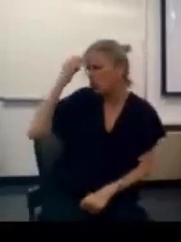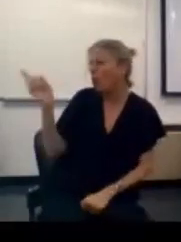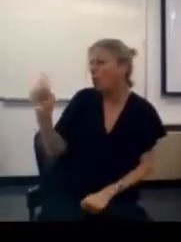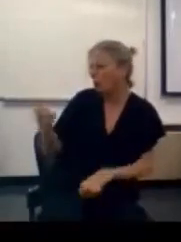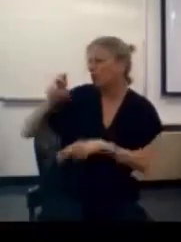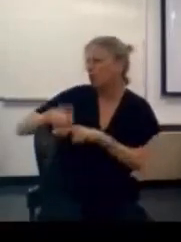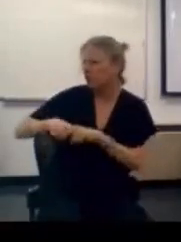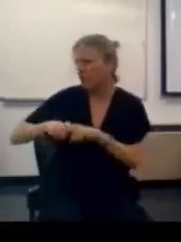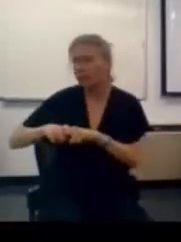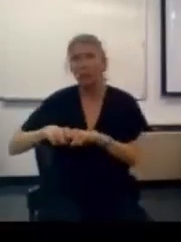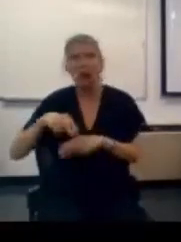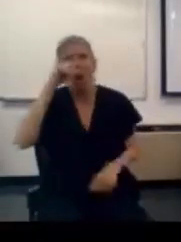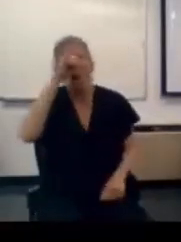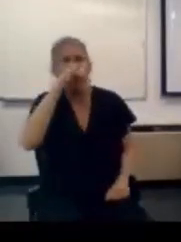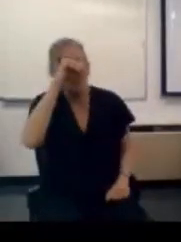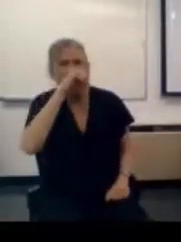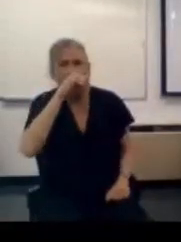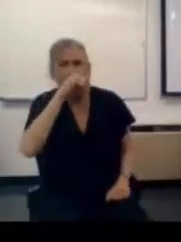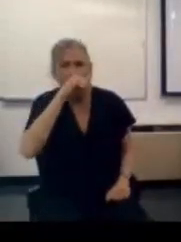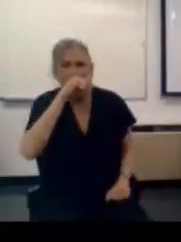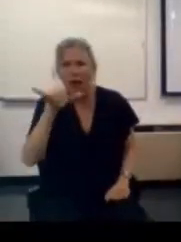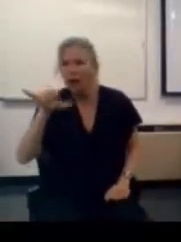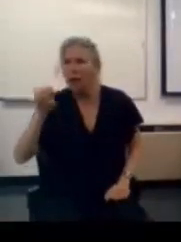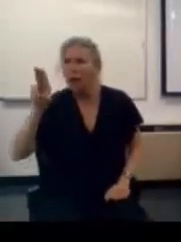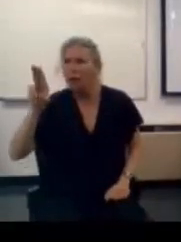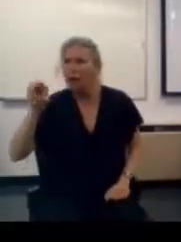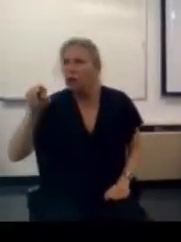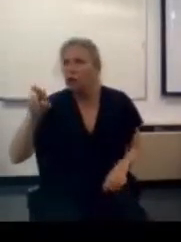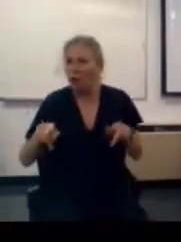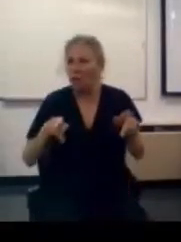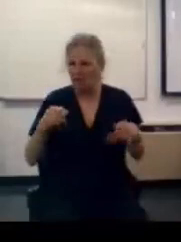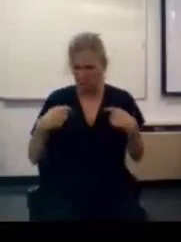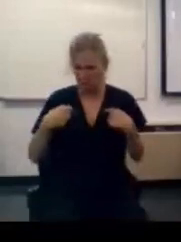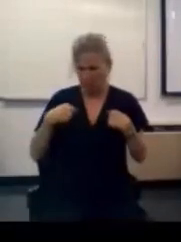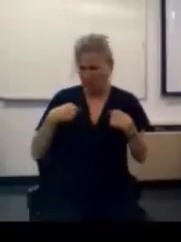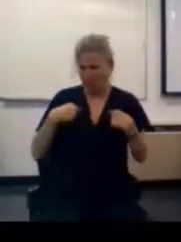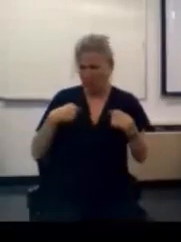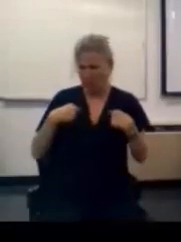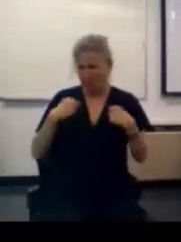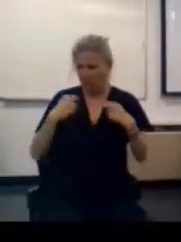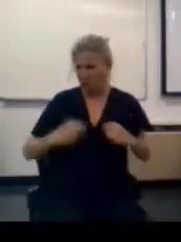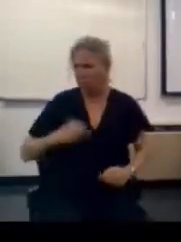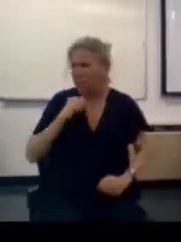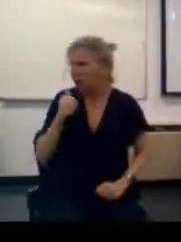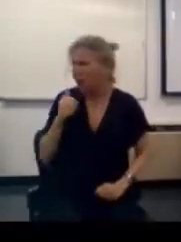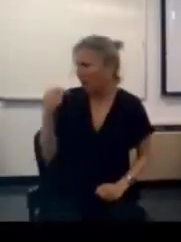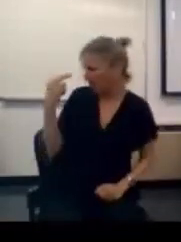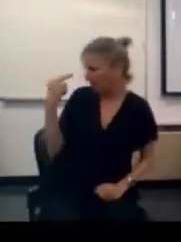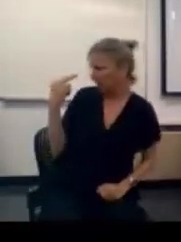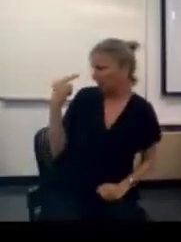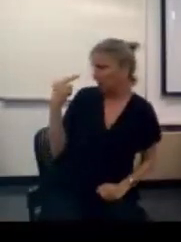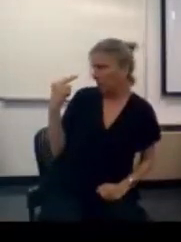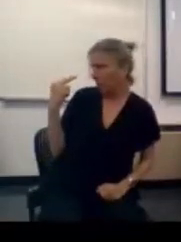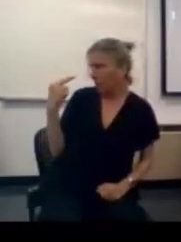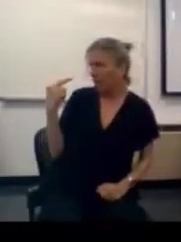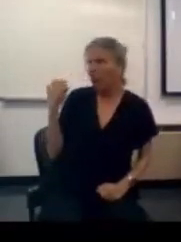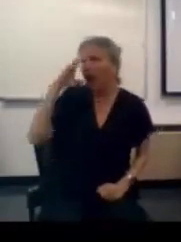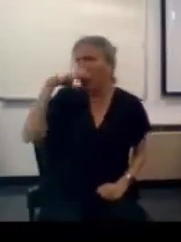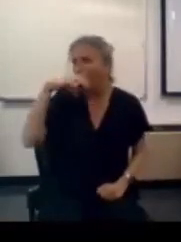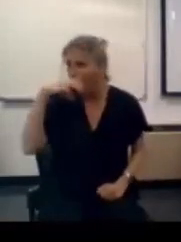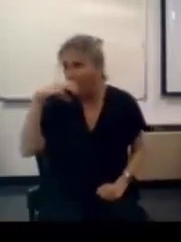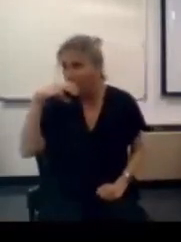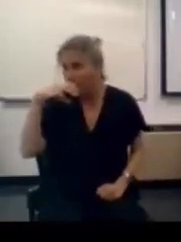people should know where to go. And I said, oh my God, I'm you people now. Somehow, so I turned